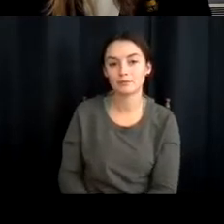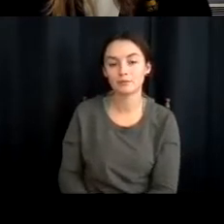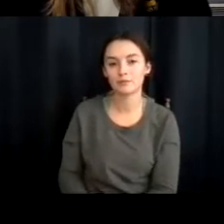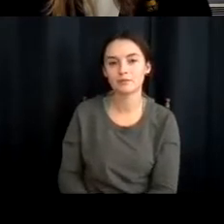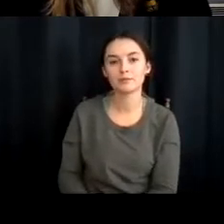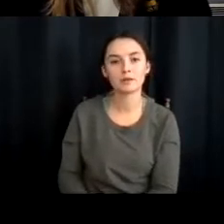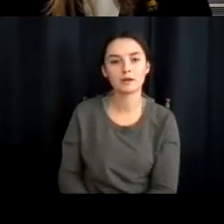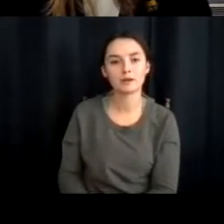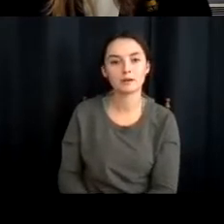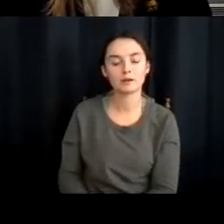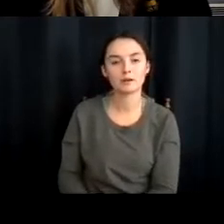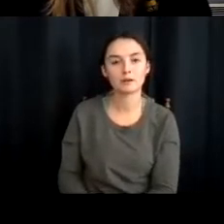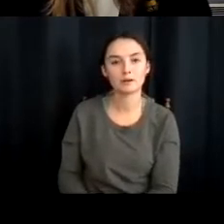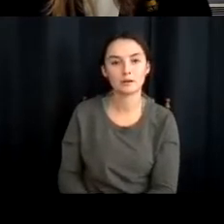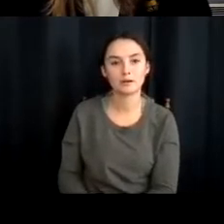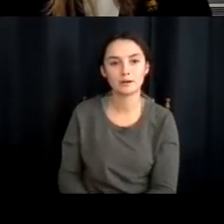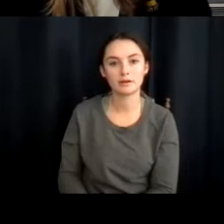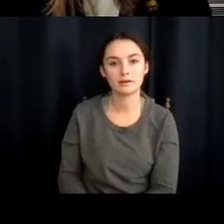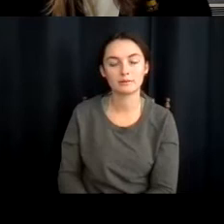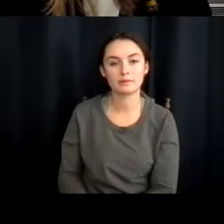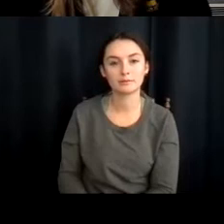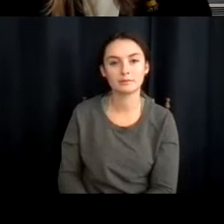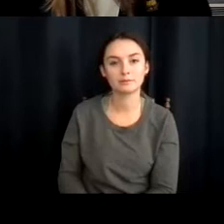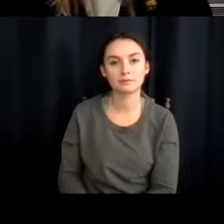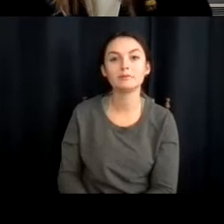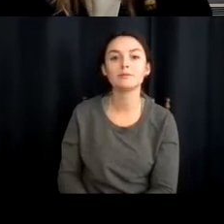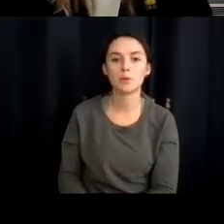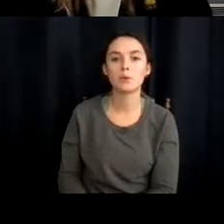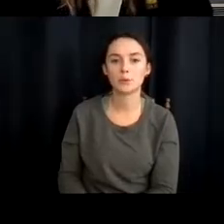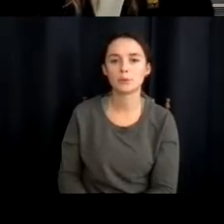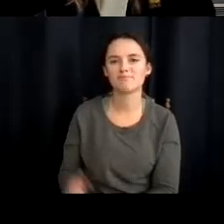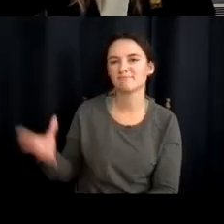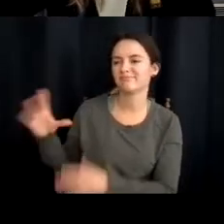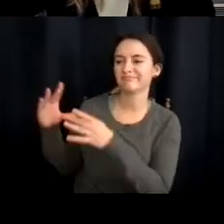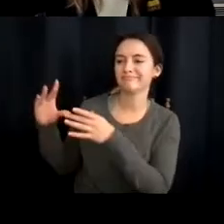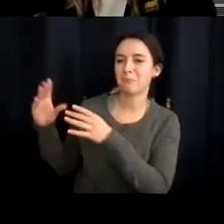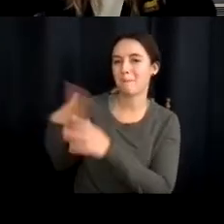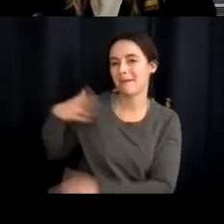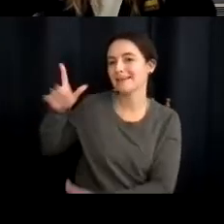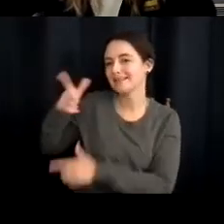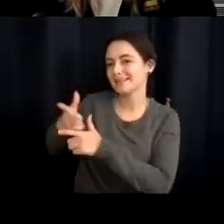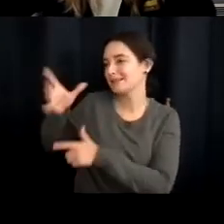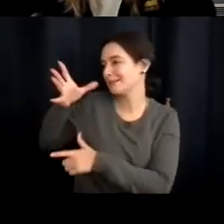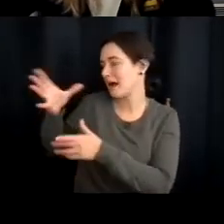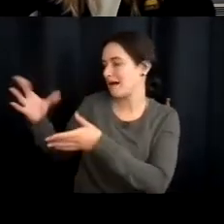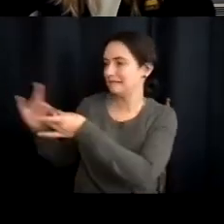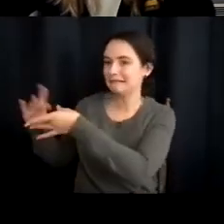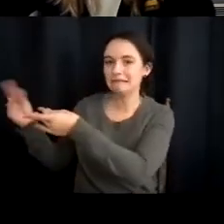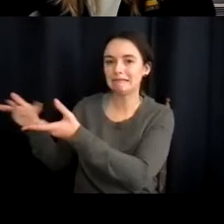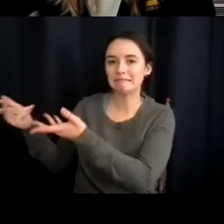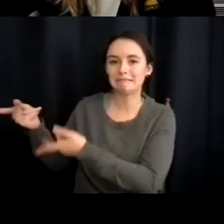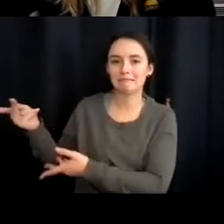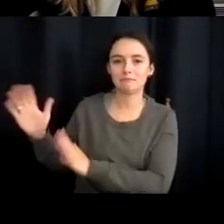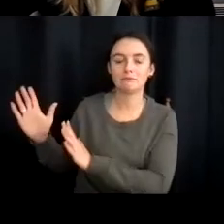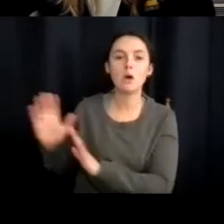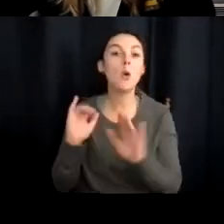That's my sister just talking to my mom. Oh, okay. Yep. So, that's